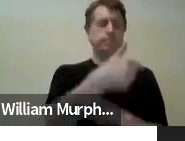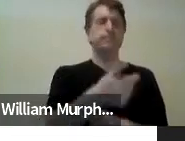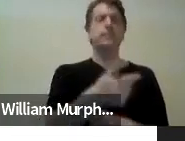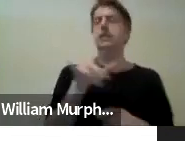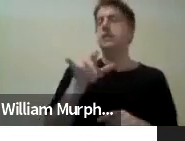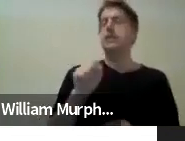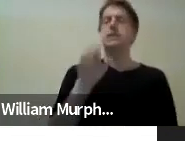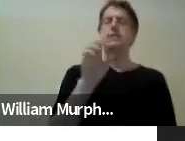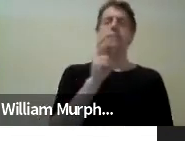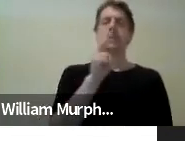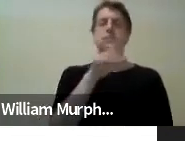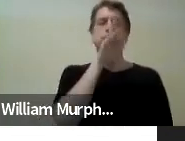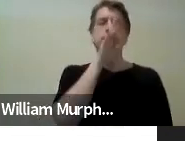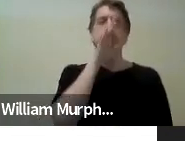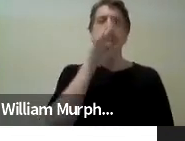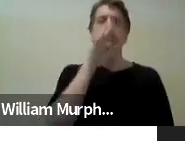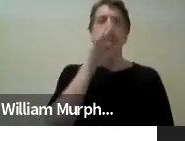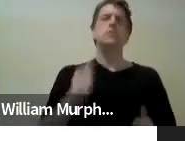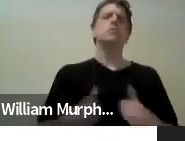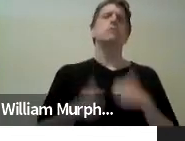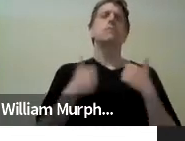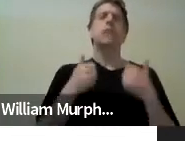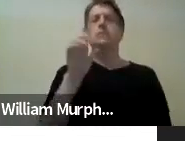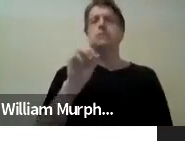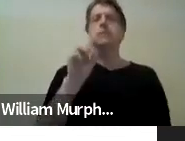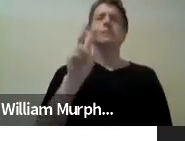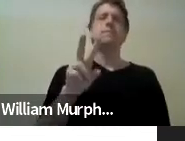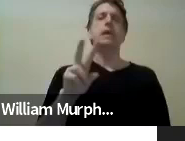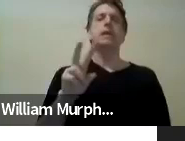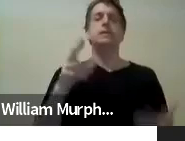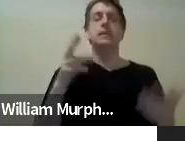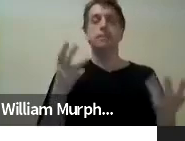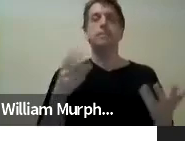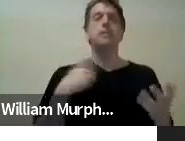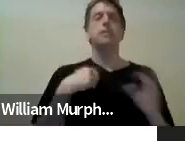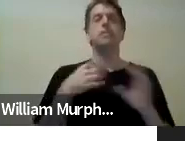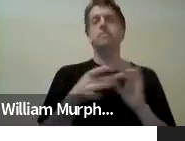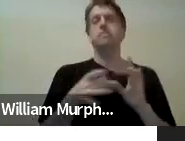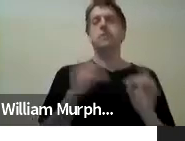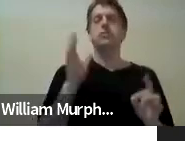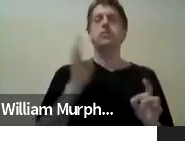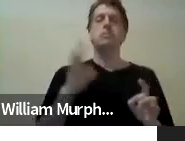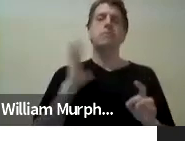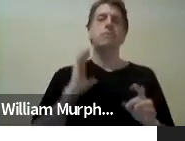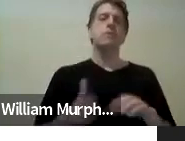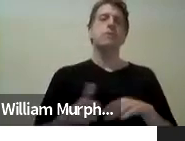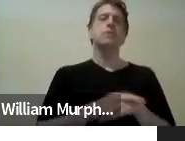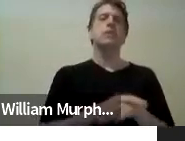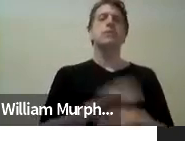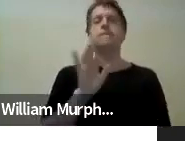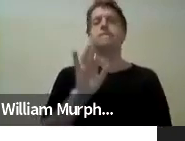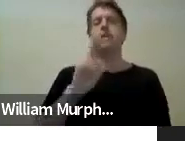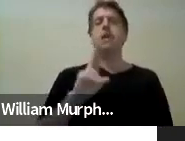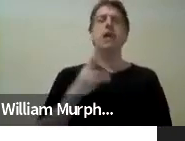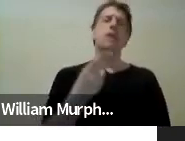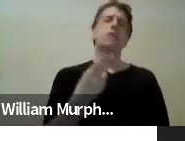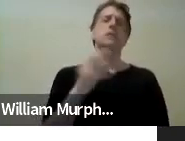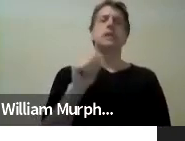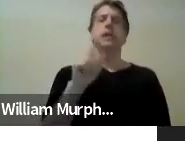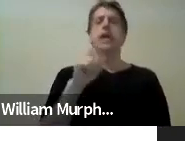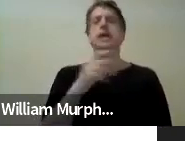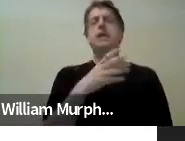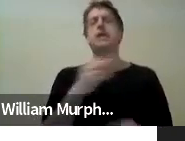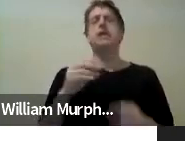So survivors of domestic violence, that's a basis that I mentioned earlier. It's covered by both the Fair Housing Act and the Pittsburgh City